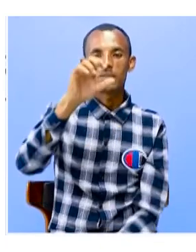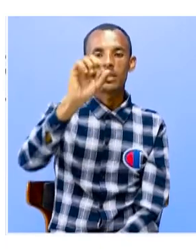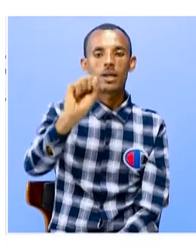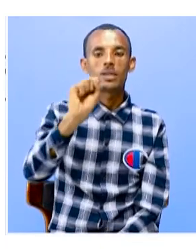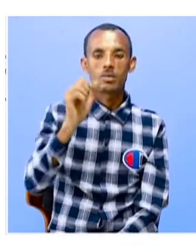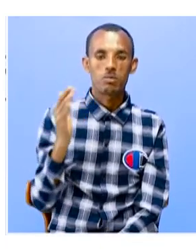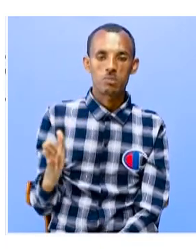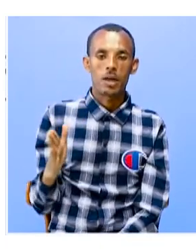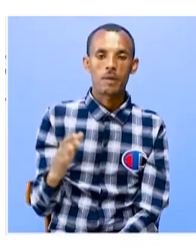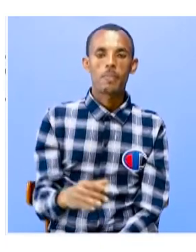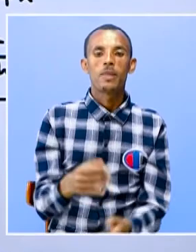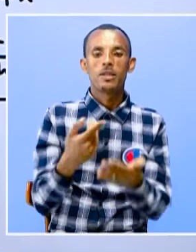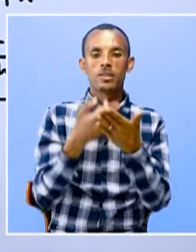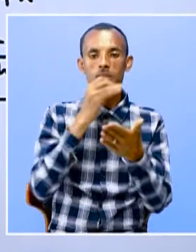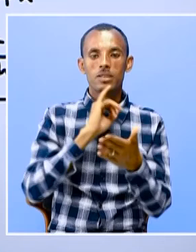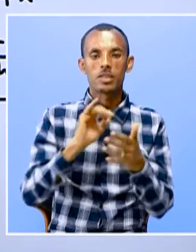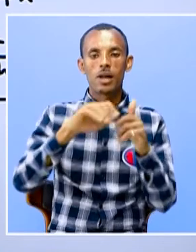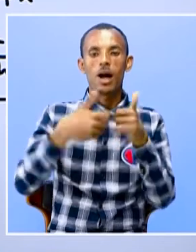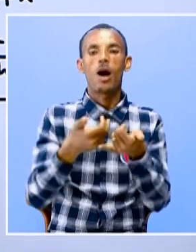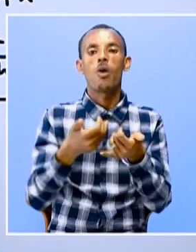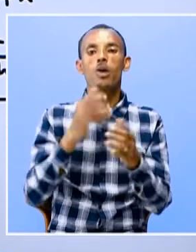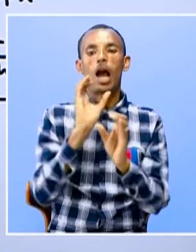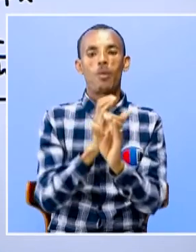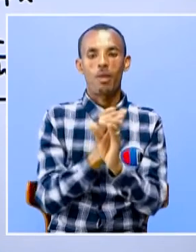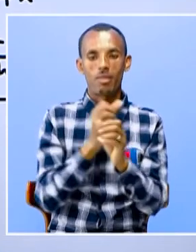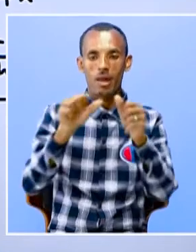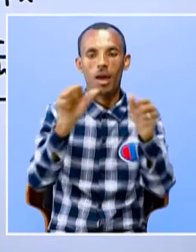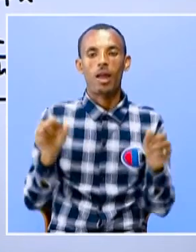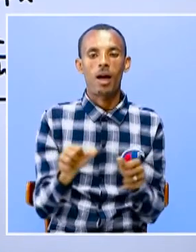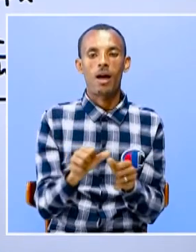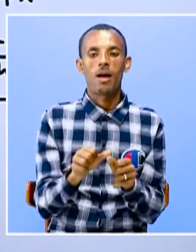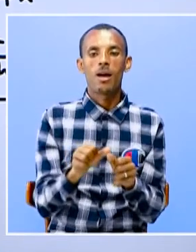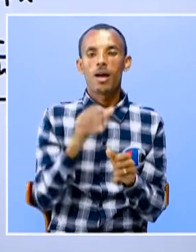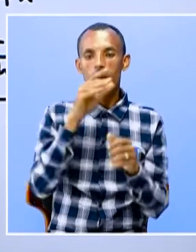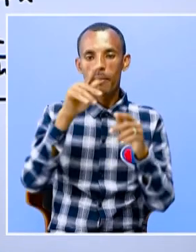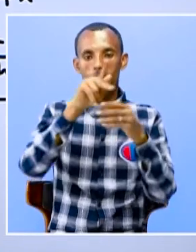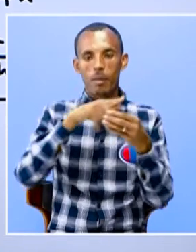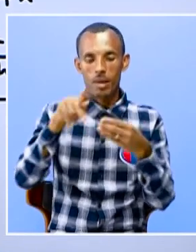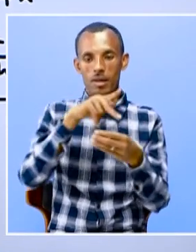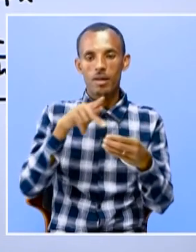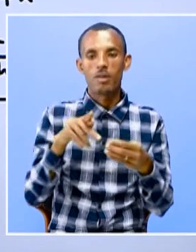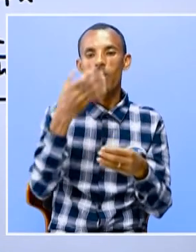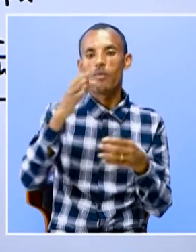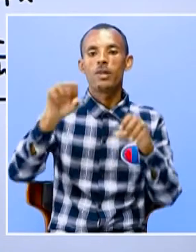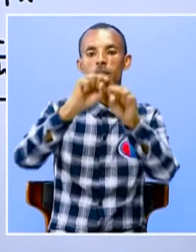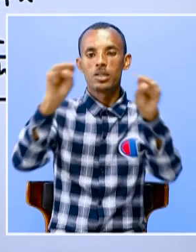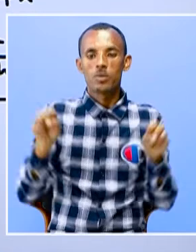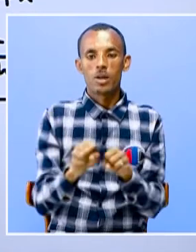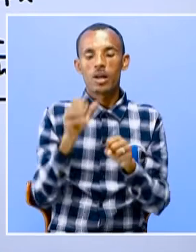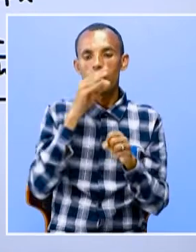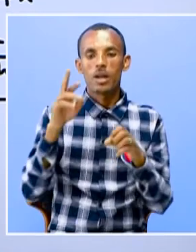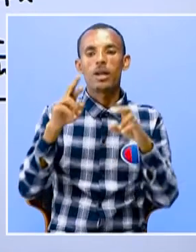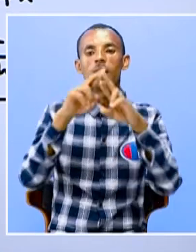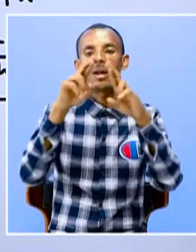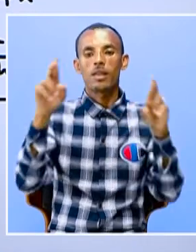So, this is how you calculate area, perimeter of a square and rectangle.